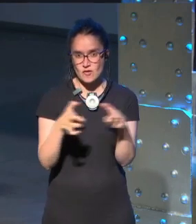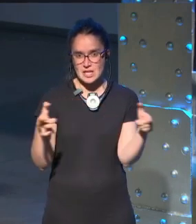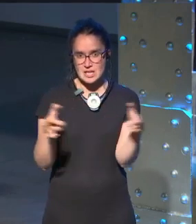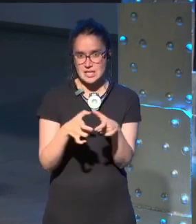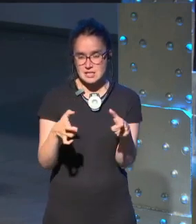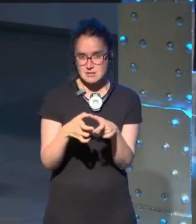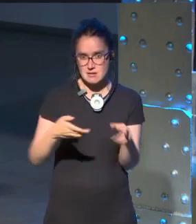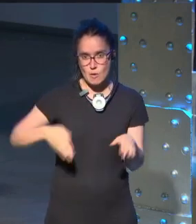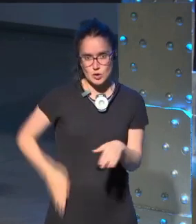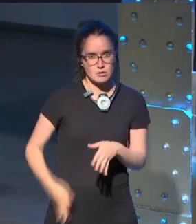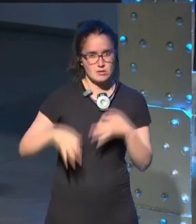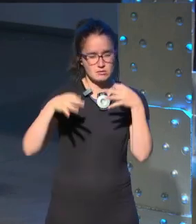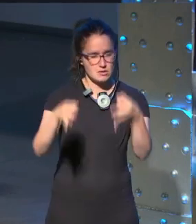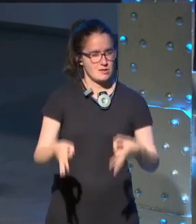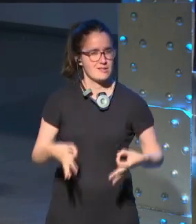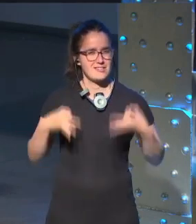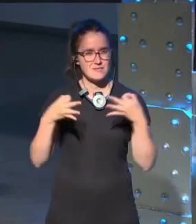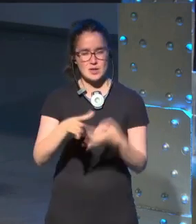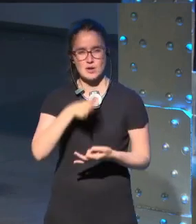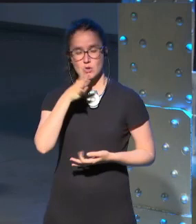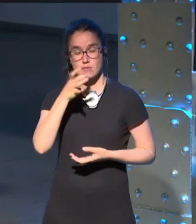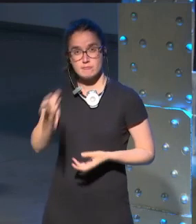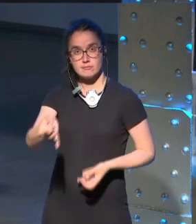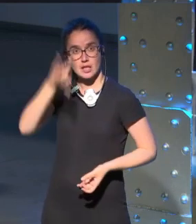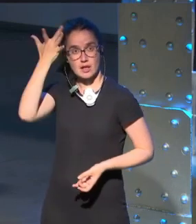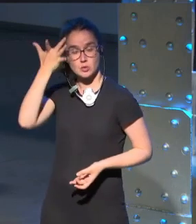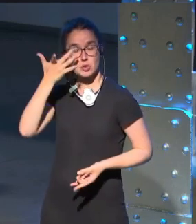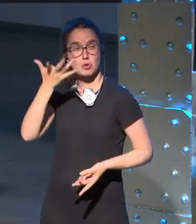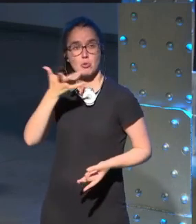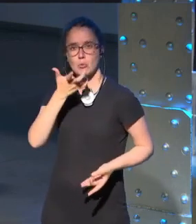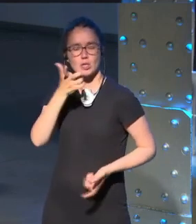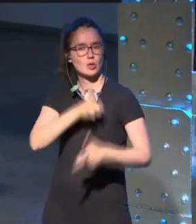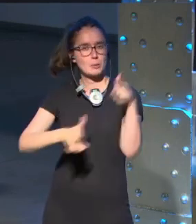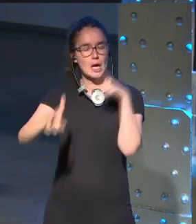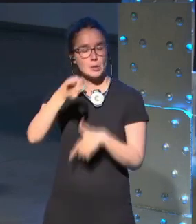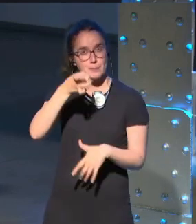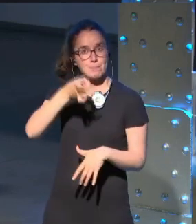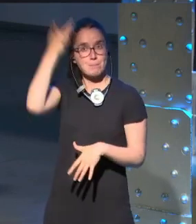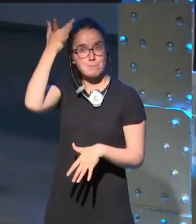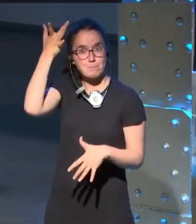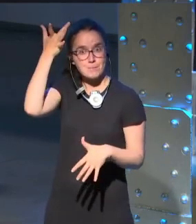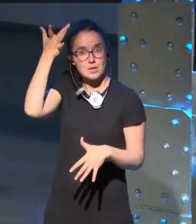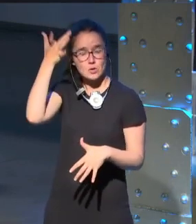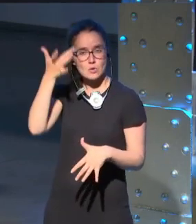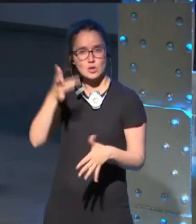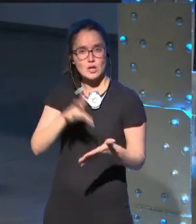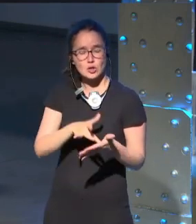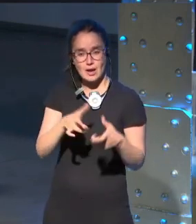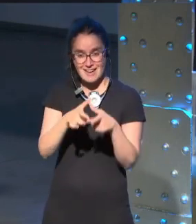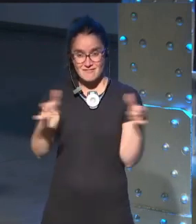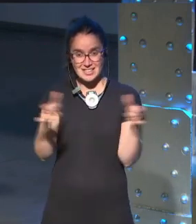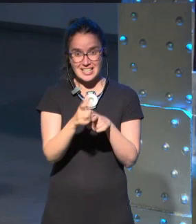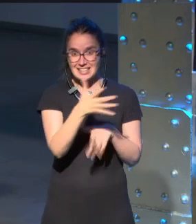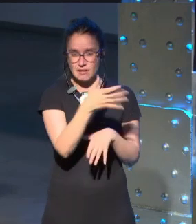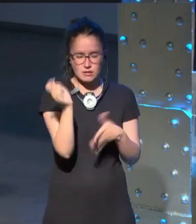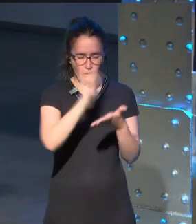driving, and I jot things down. And when I've got about 500 index cards, that's when I try to start organizing them and turning them into a